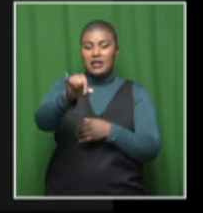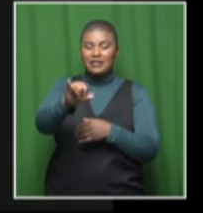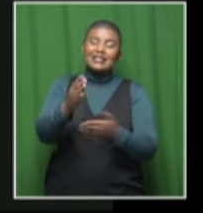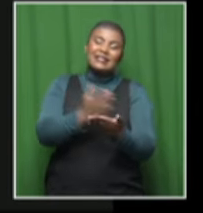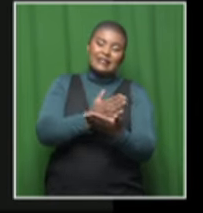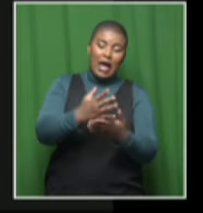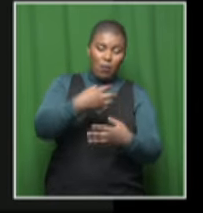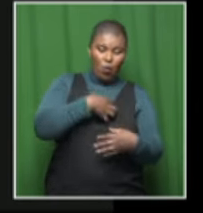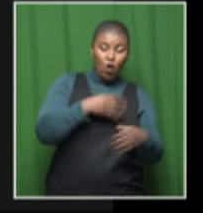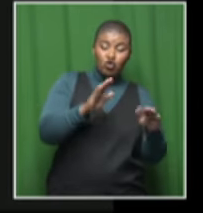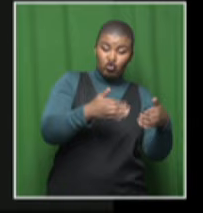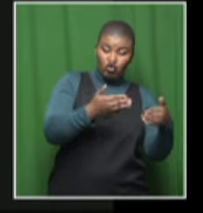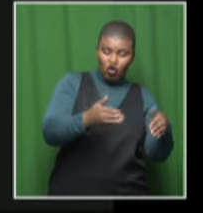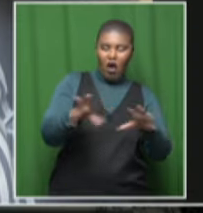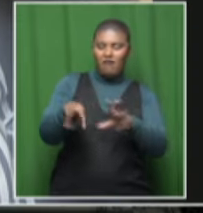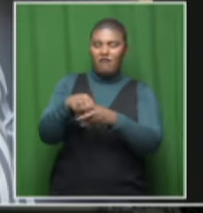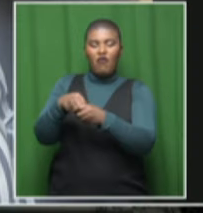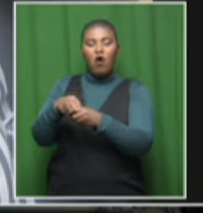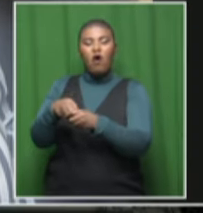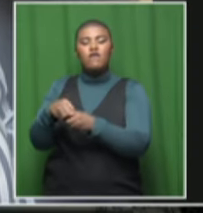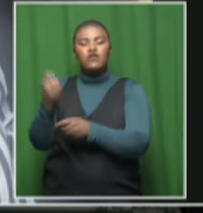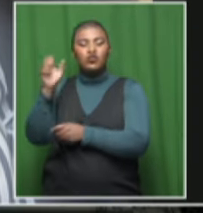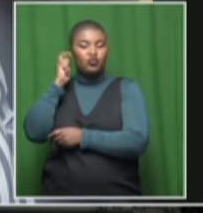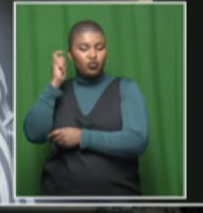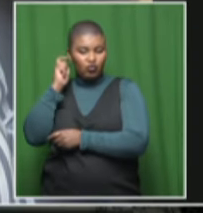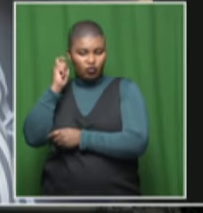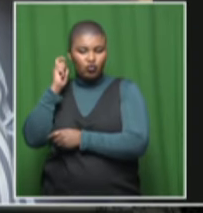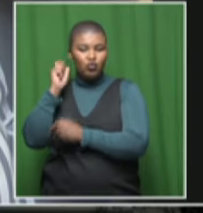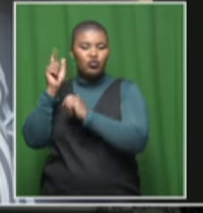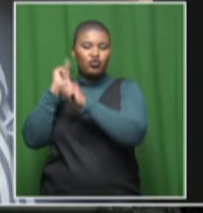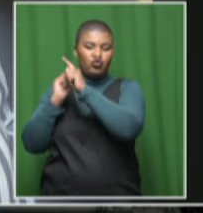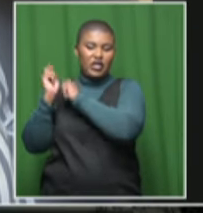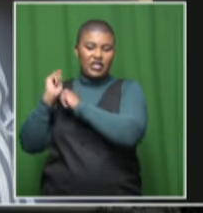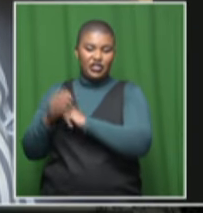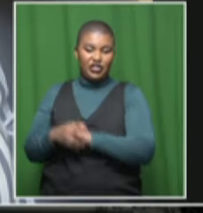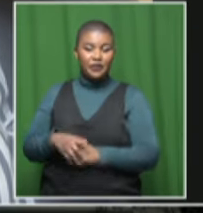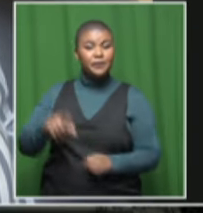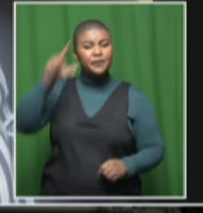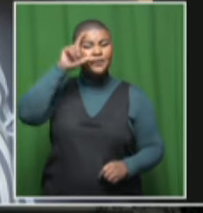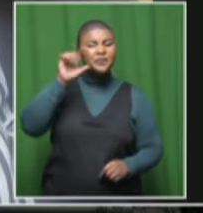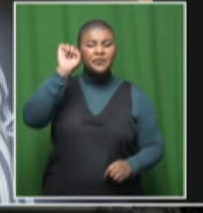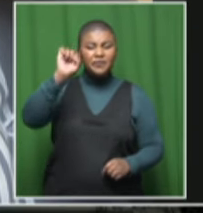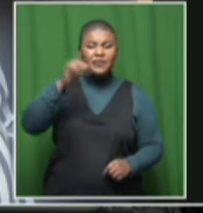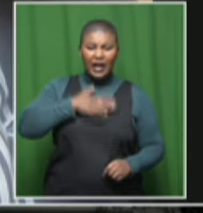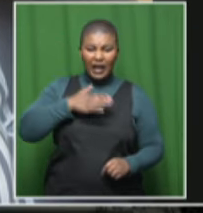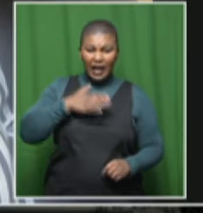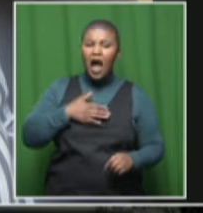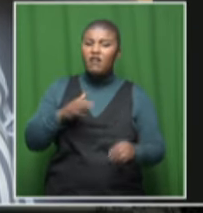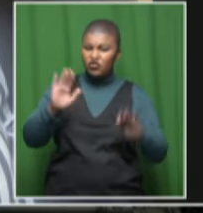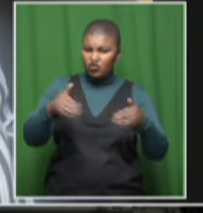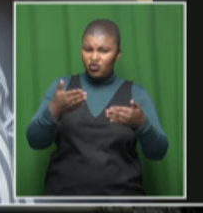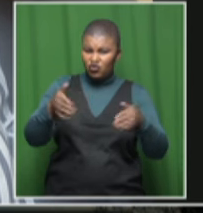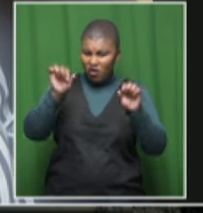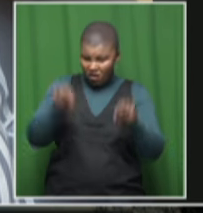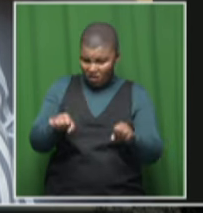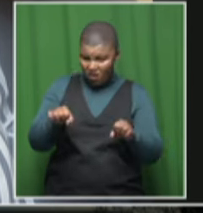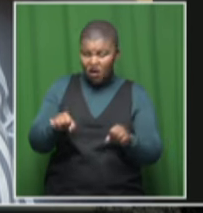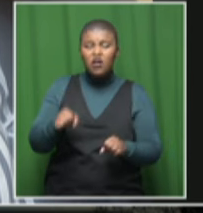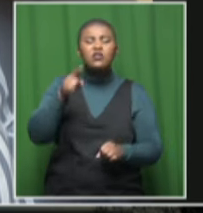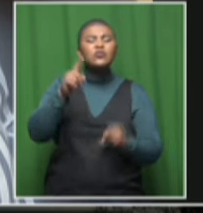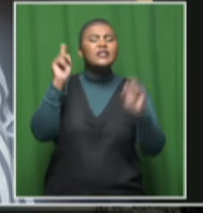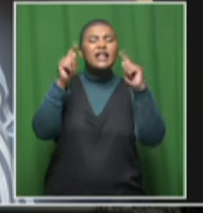Zulu traditions. Mm. And he loved to sing, and the music brought joy to his life. How do you think Prince Buthelezi should